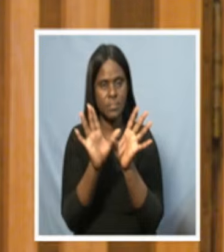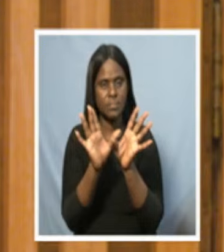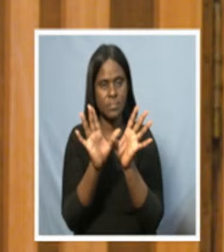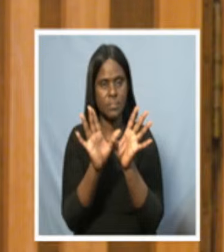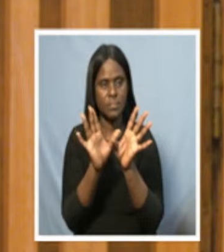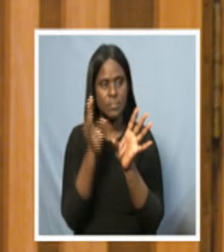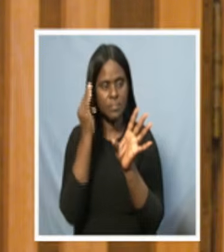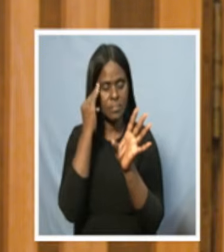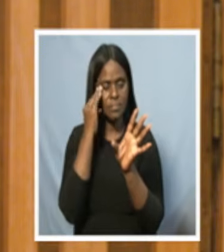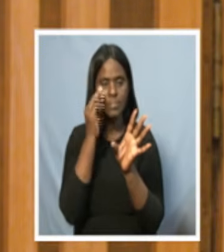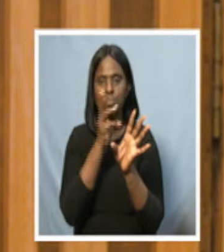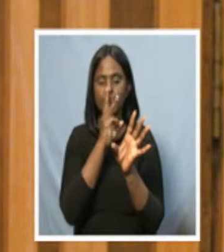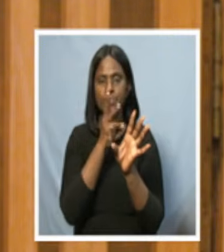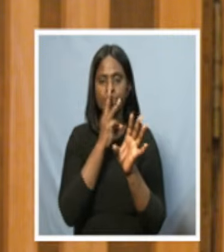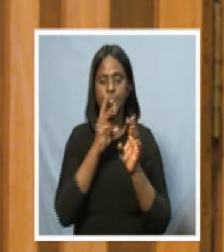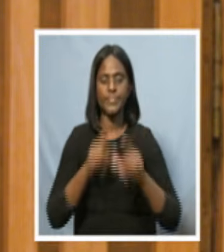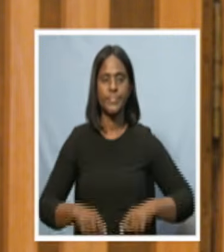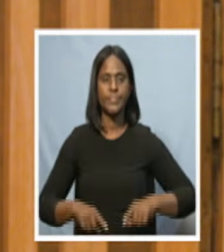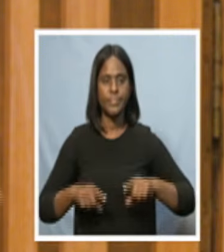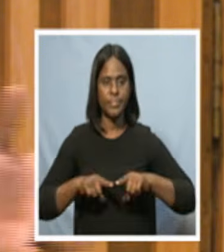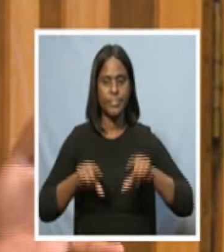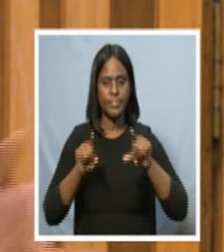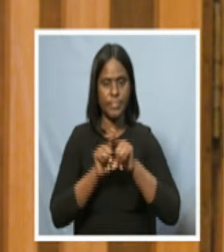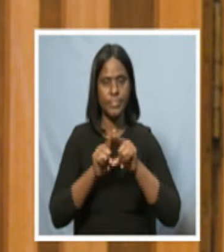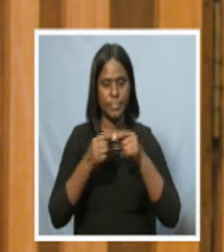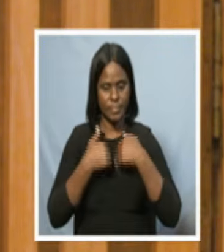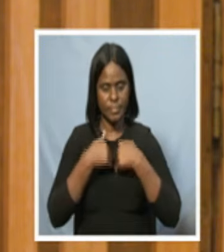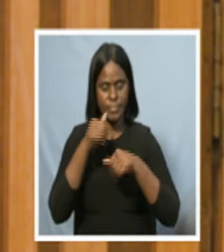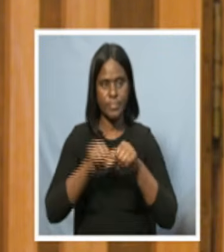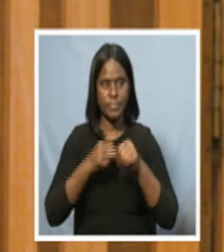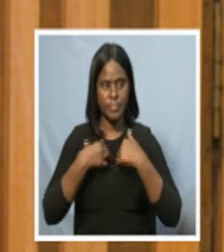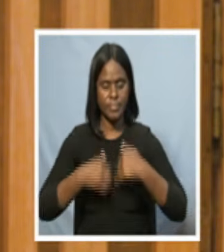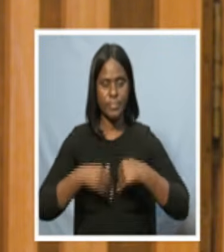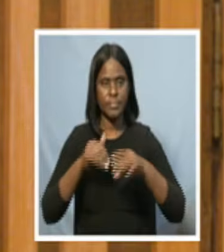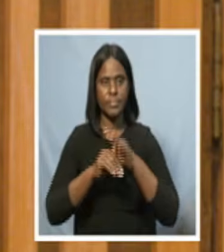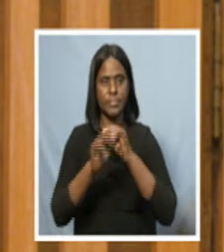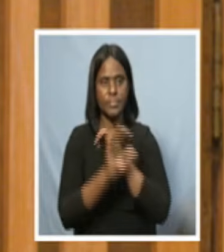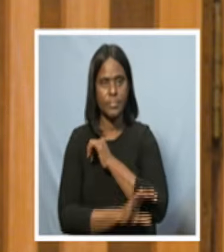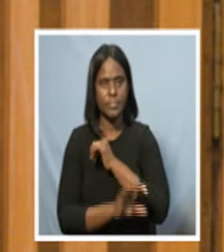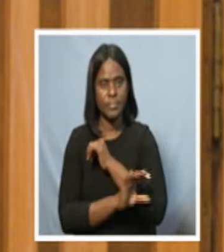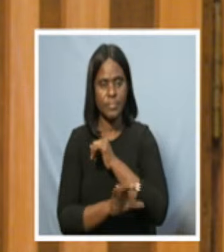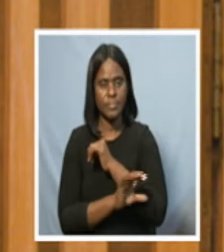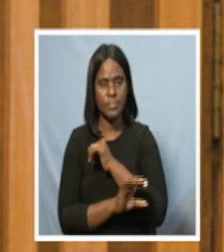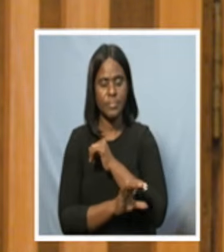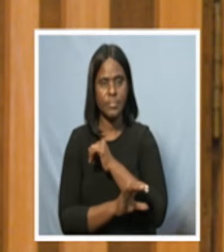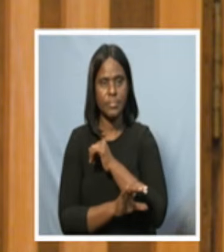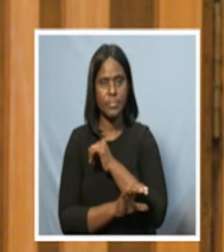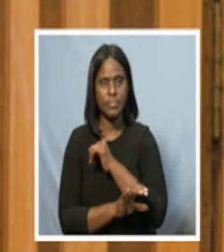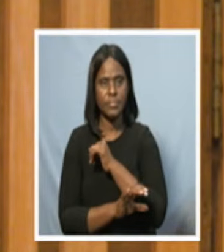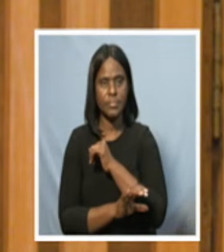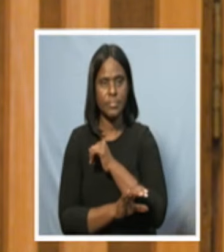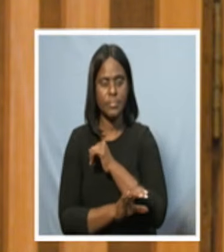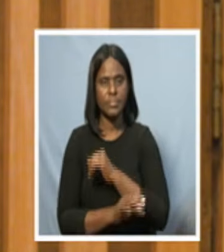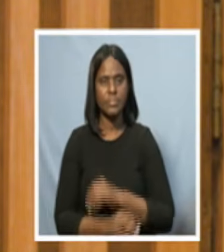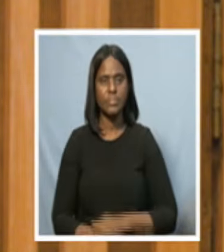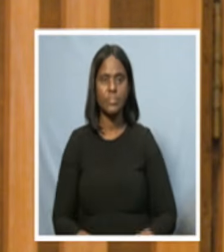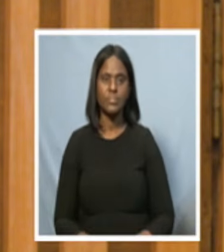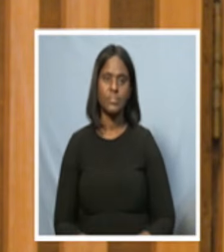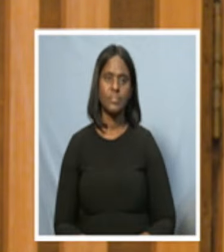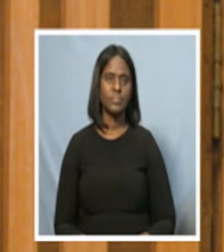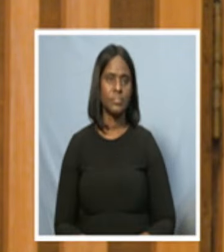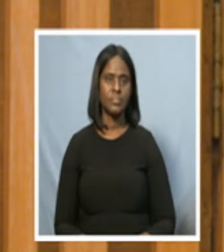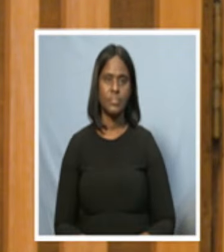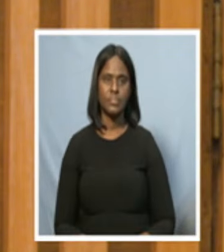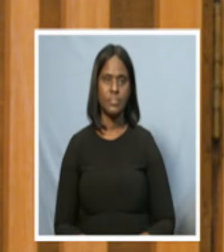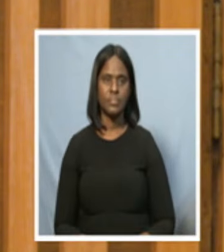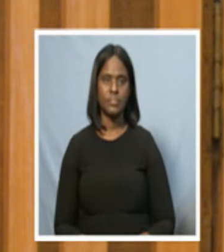We know that water is life and it affects everyone in the country. And let's quickly look at what is expected to be considered on the floor